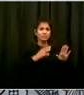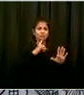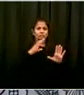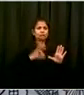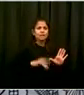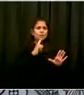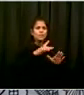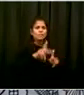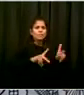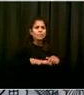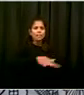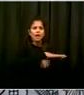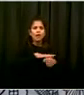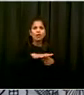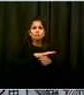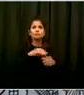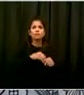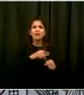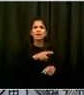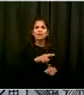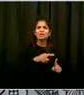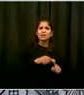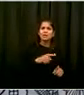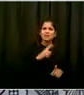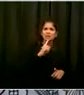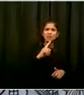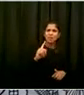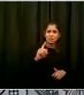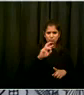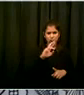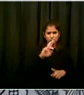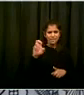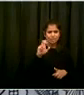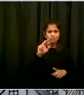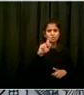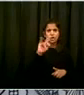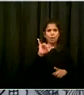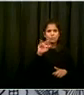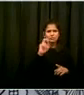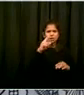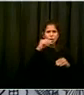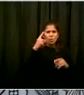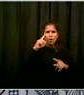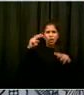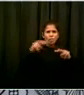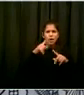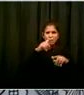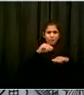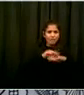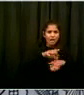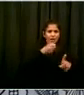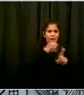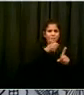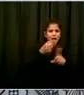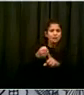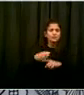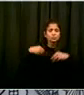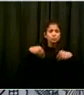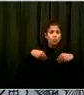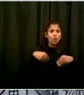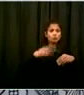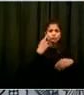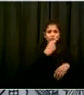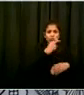moving forward with Governor's Island. That is going to be crucial to the future of the city as what we hope will be the global focus, the